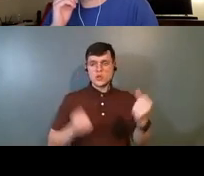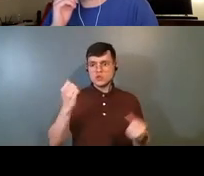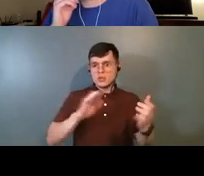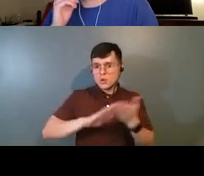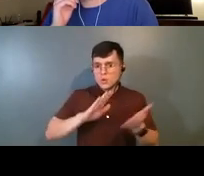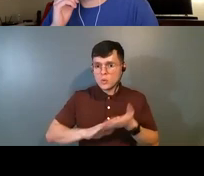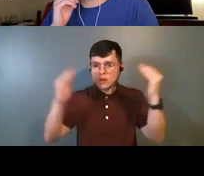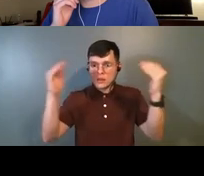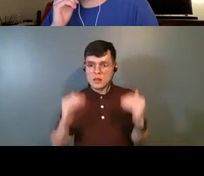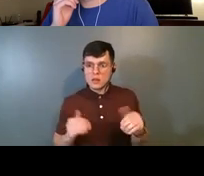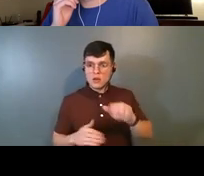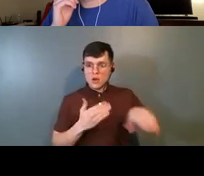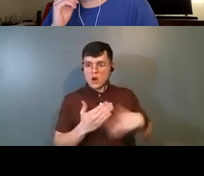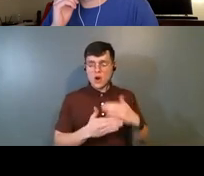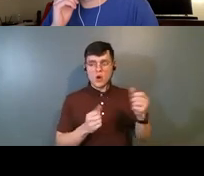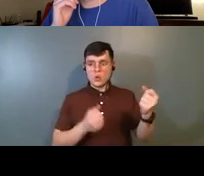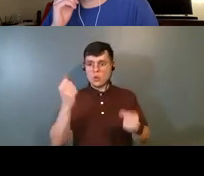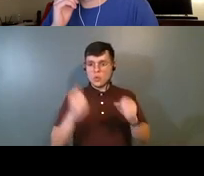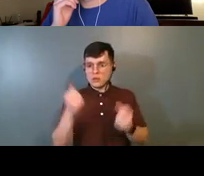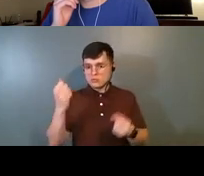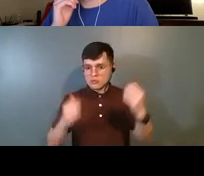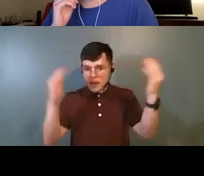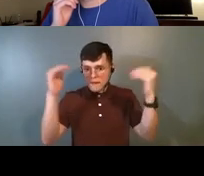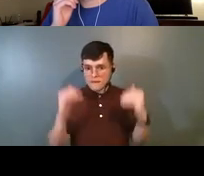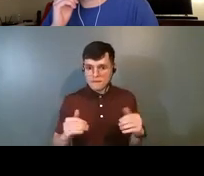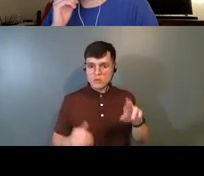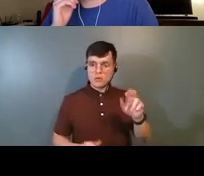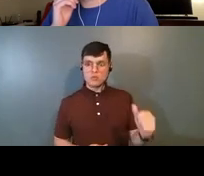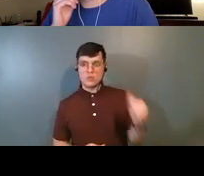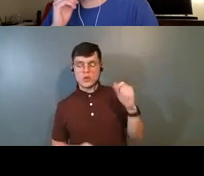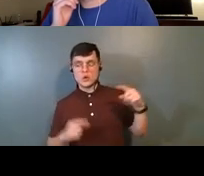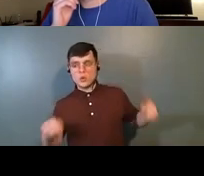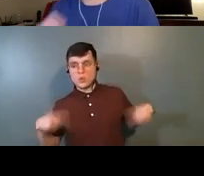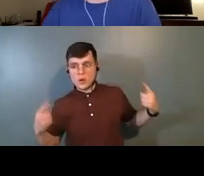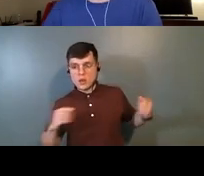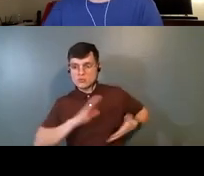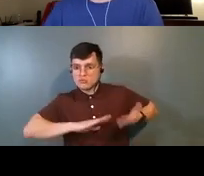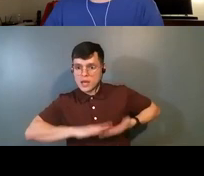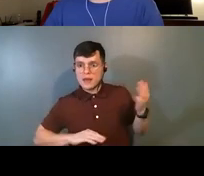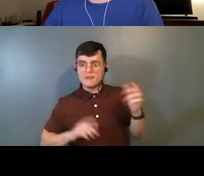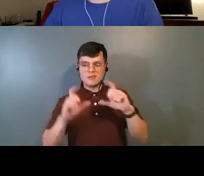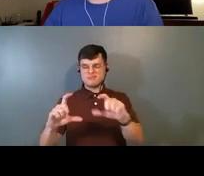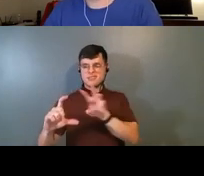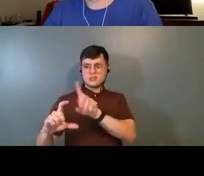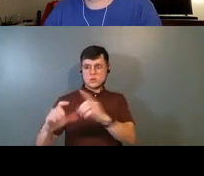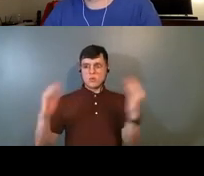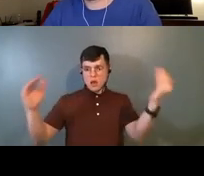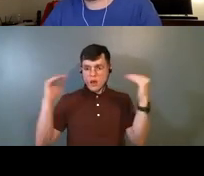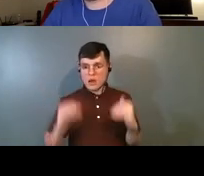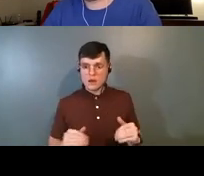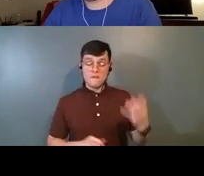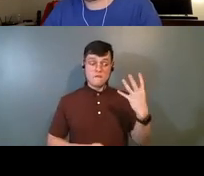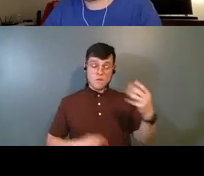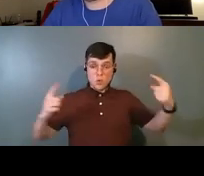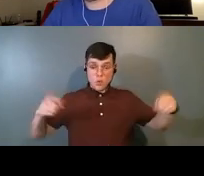parent checkbox not checked. All wheel drive left parent 89 right parent checkbox not checked. Rear wheel drive left parent 61 right parent checkbox not checked. Four wheel drive left